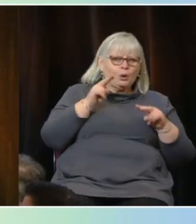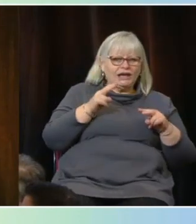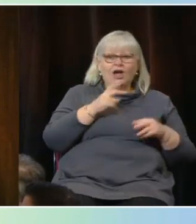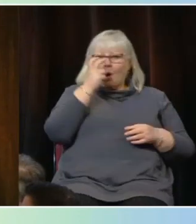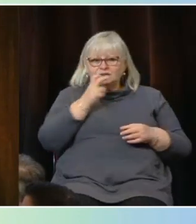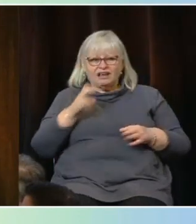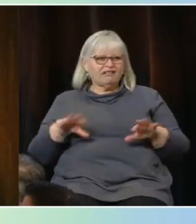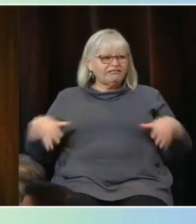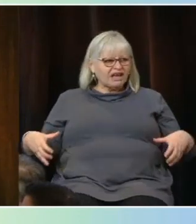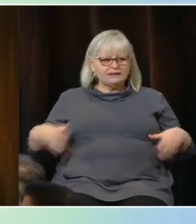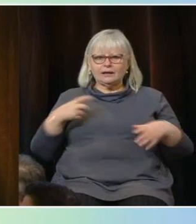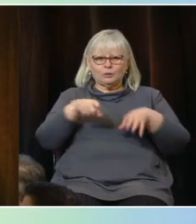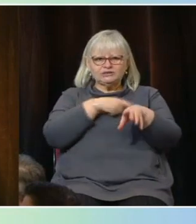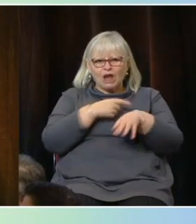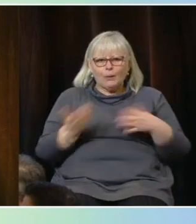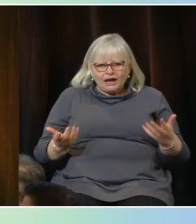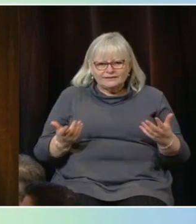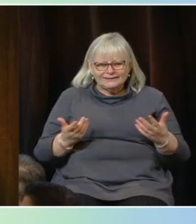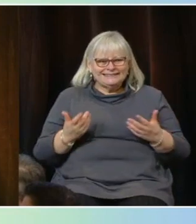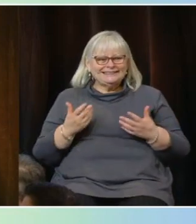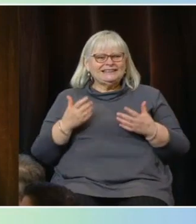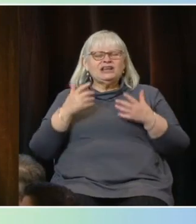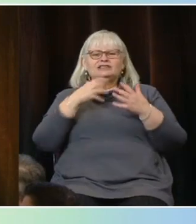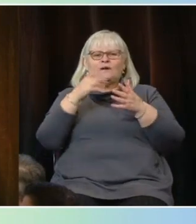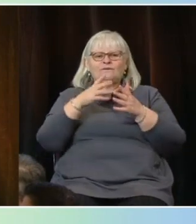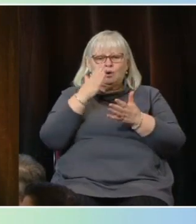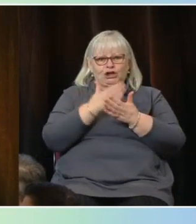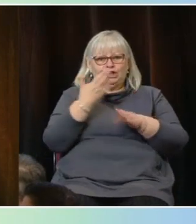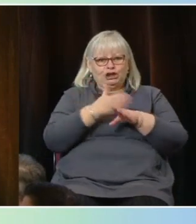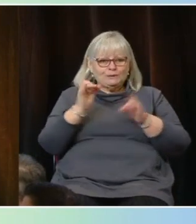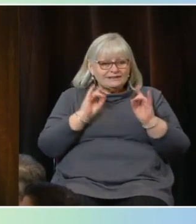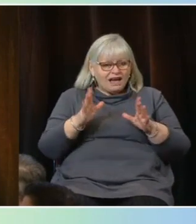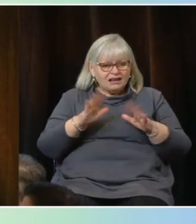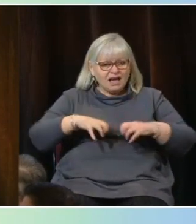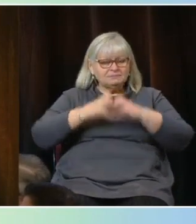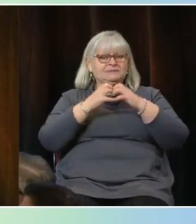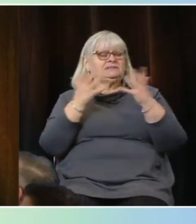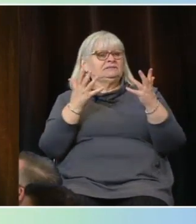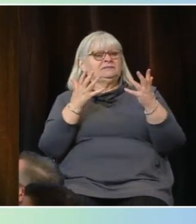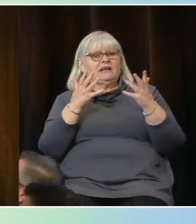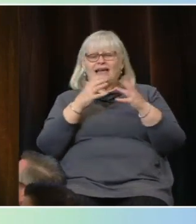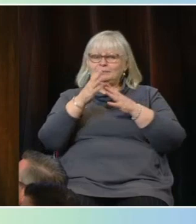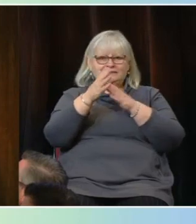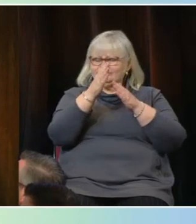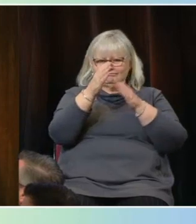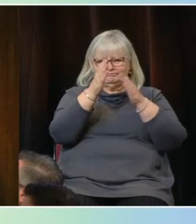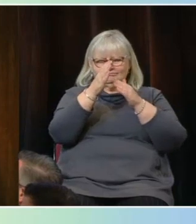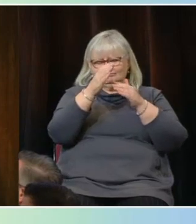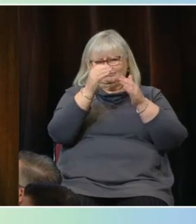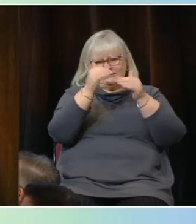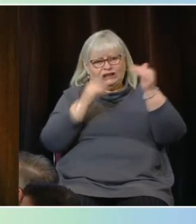and slower rates of firm startups exits and job switching declined in recent years before covert